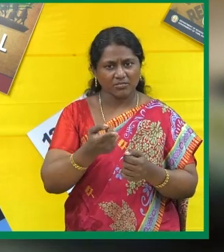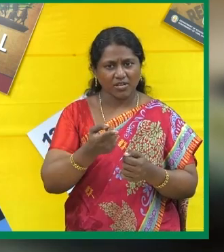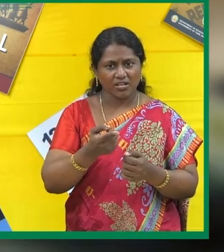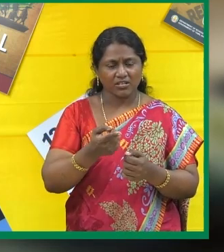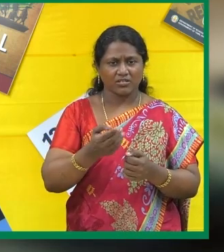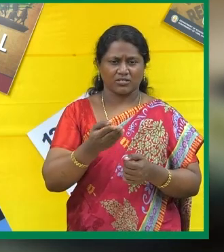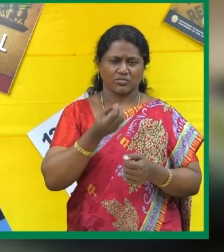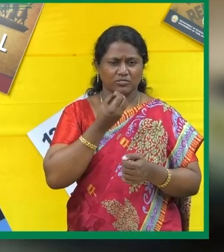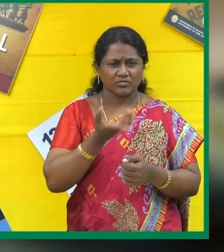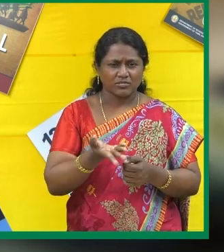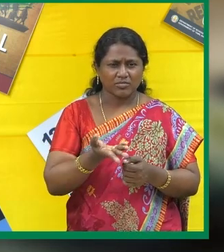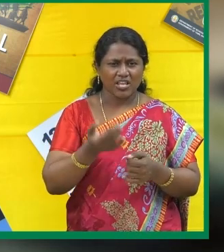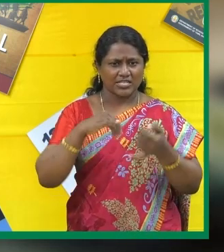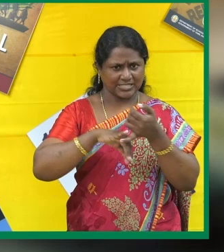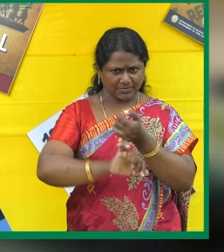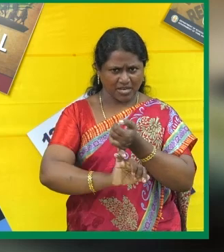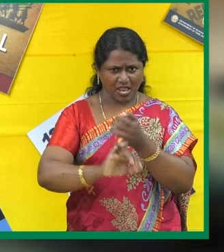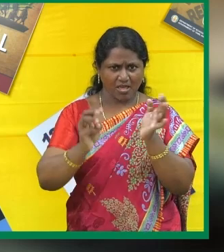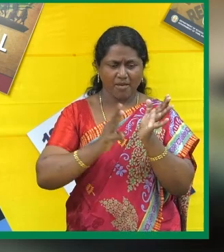you familiar with simile, metaphor,